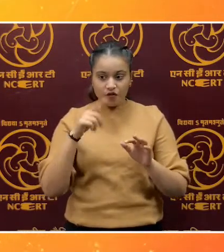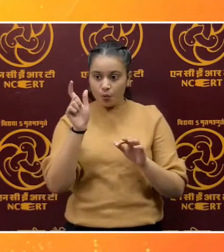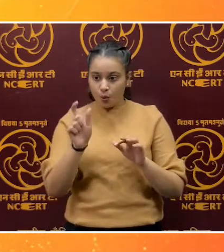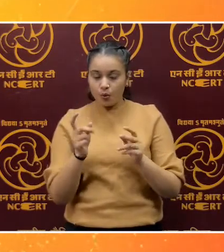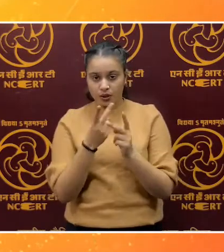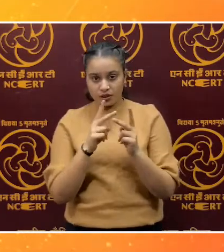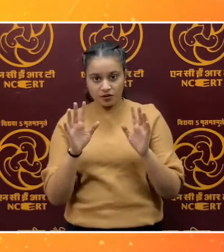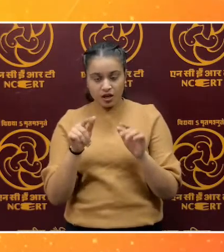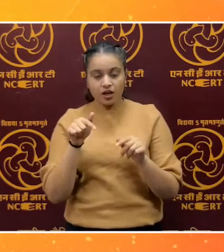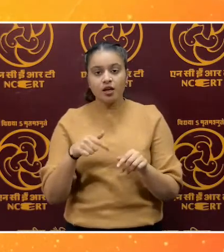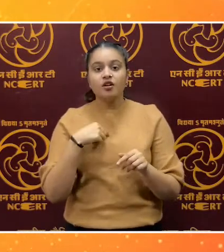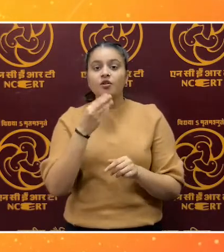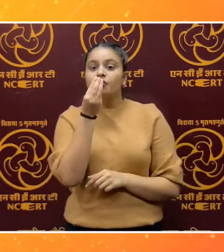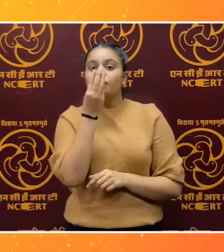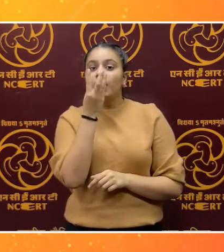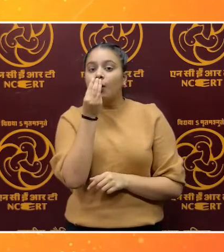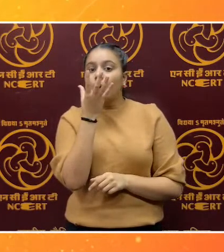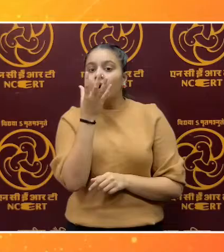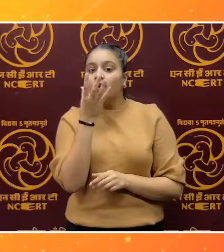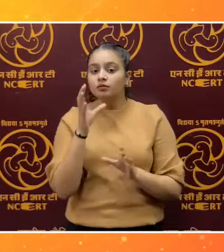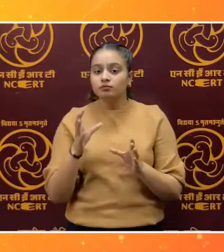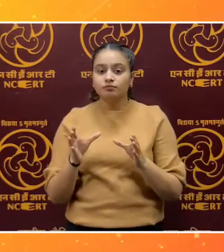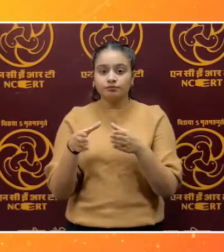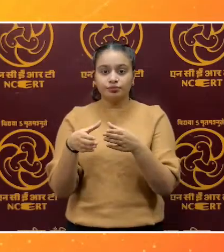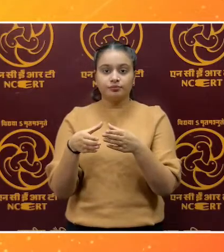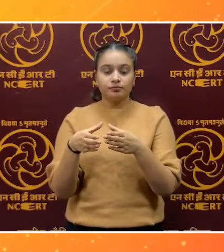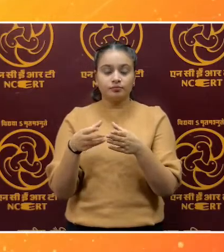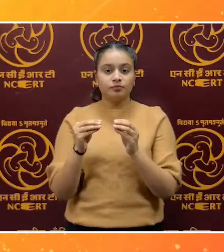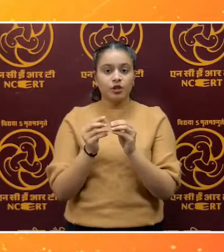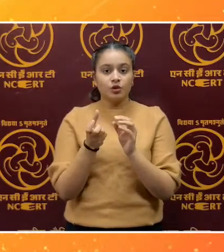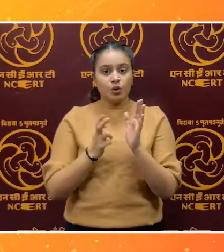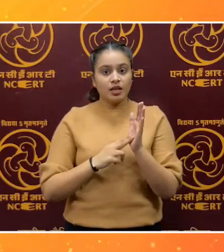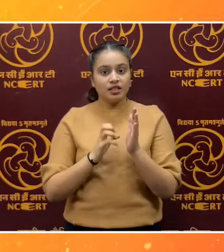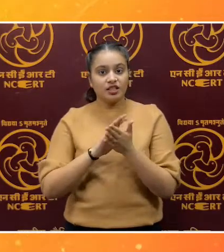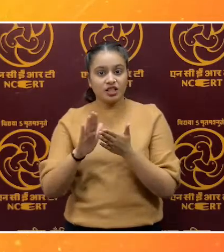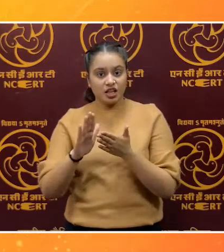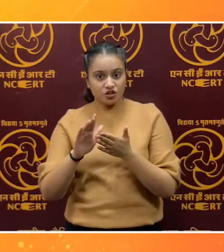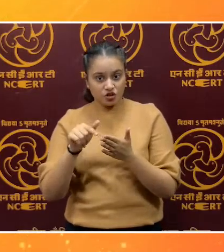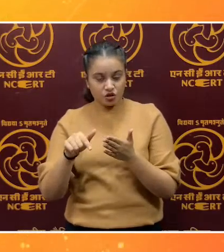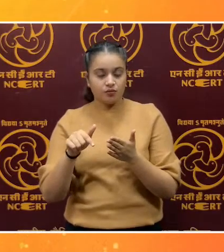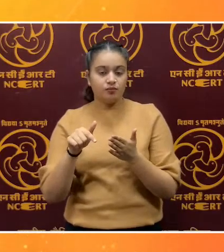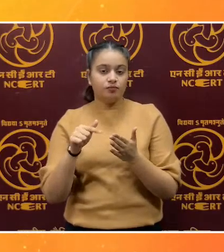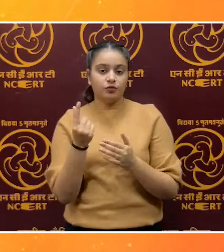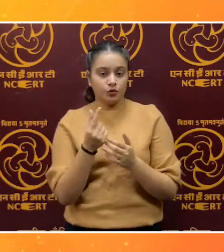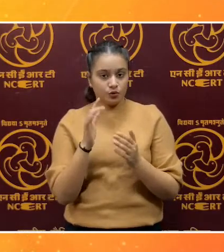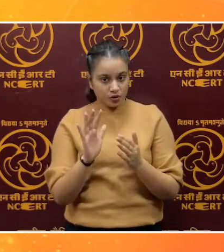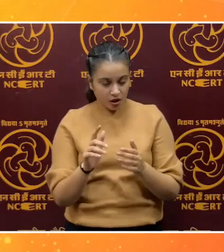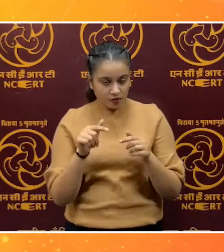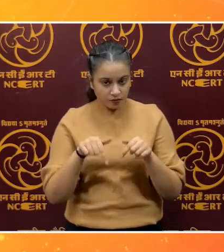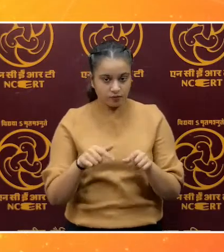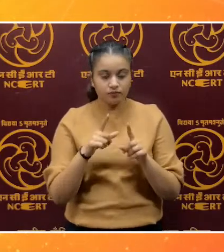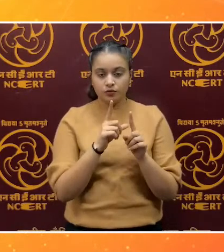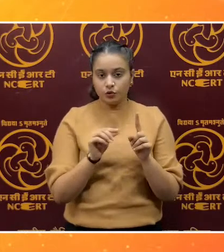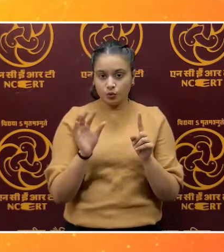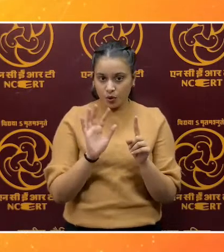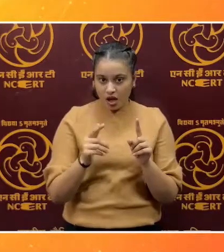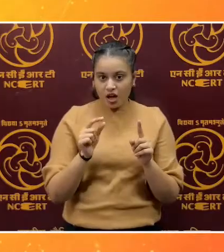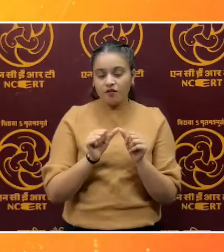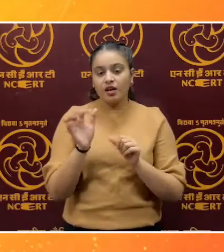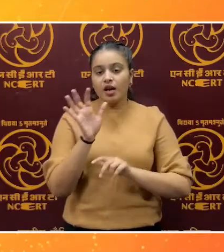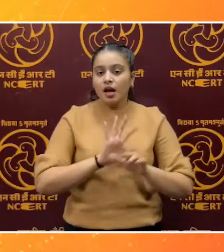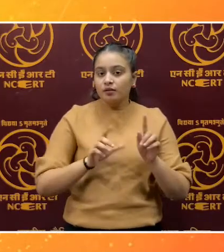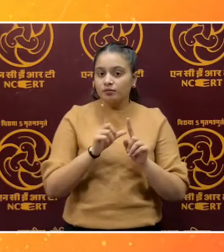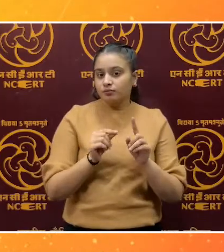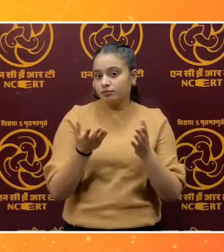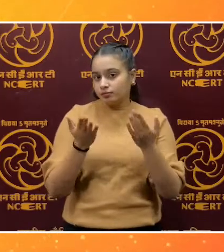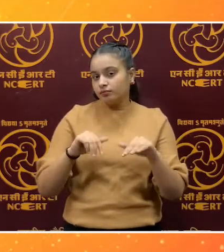Now what will you use for this, Tanvi? Bunch of flowers. Bunch of flowers, yeah. So we are going to do this exercise.